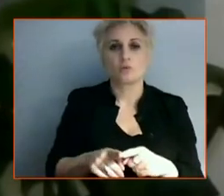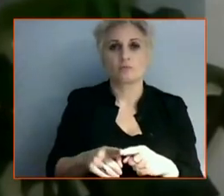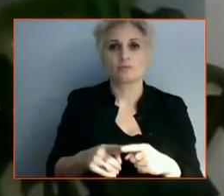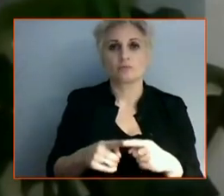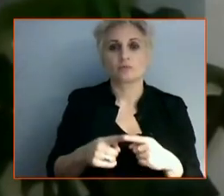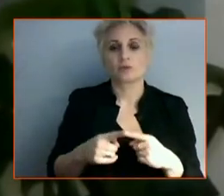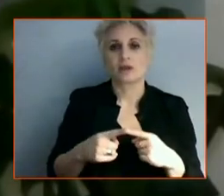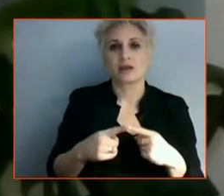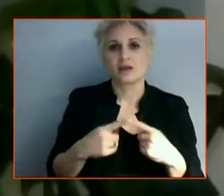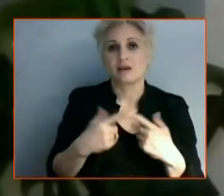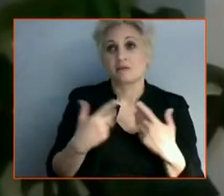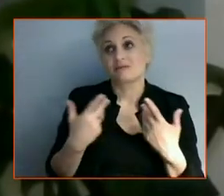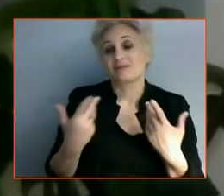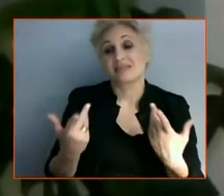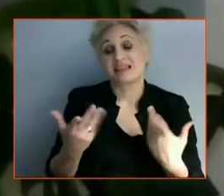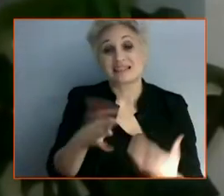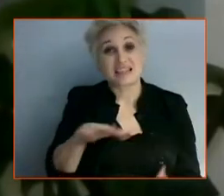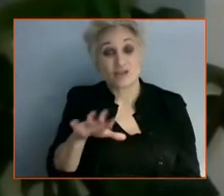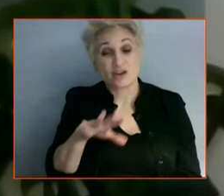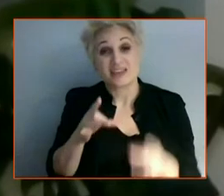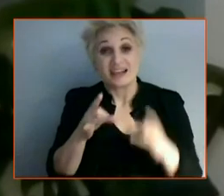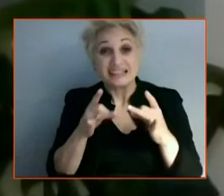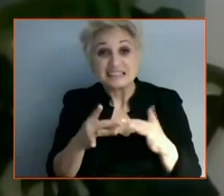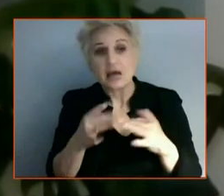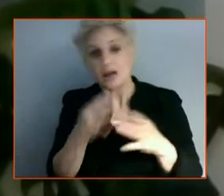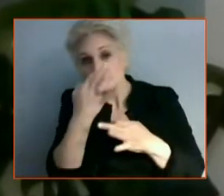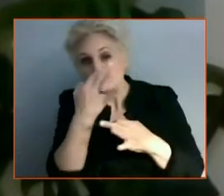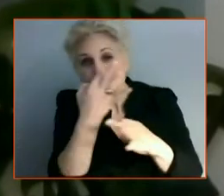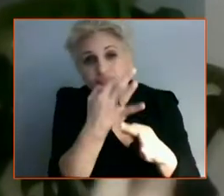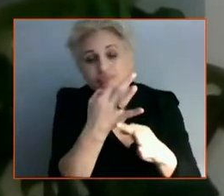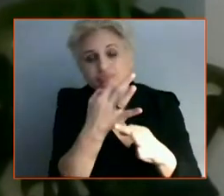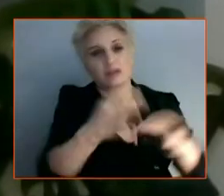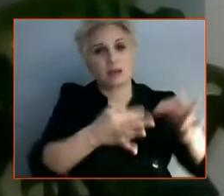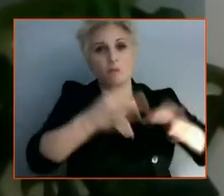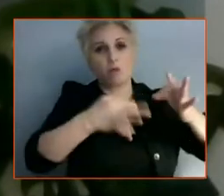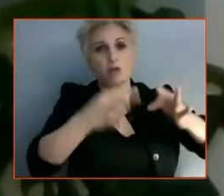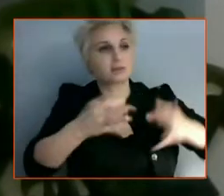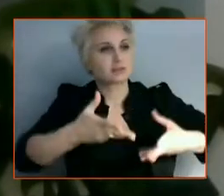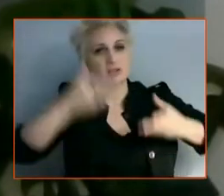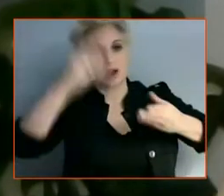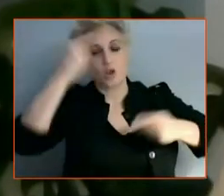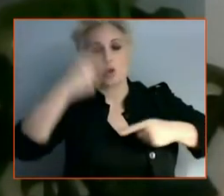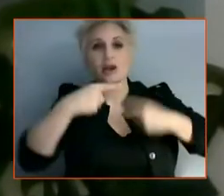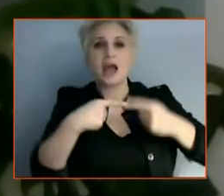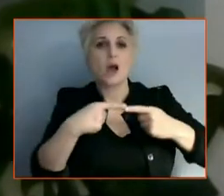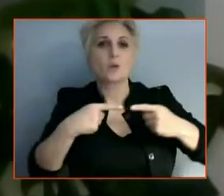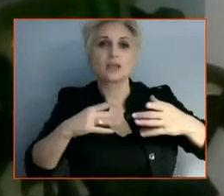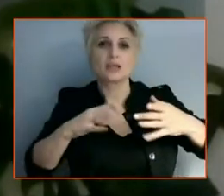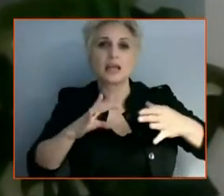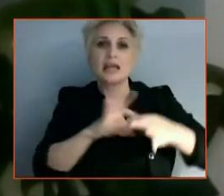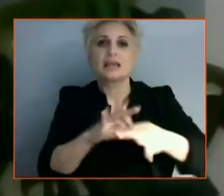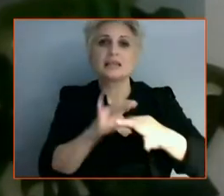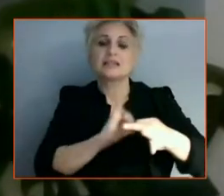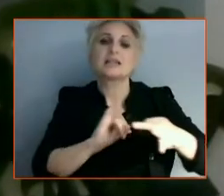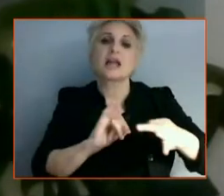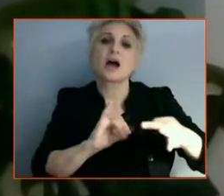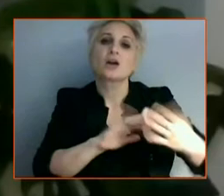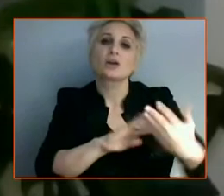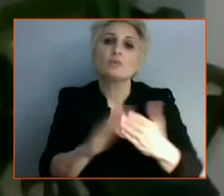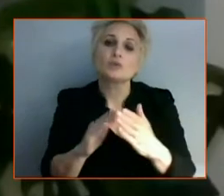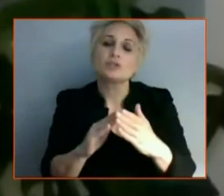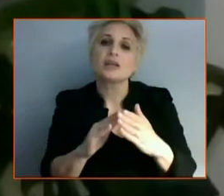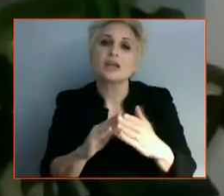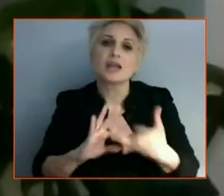in politics and came to learn a whole lot about how we can interact with our communities and create structures for better investment.